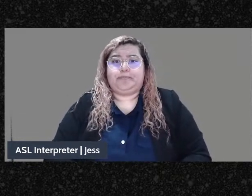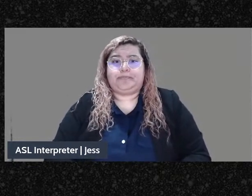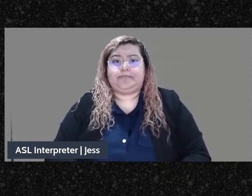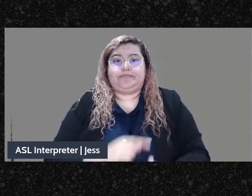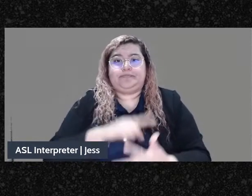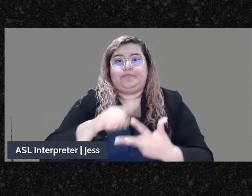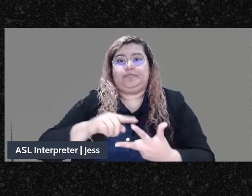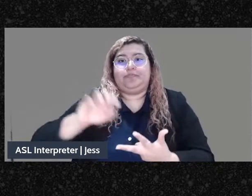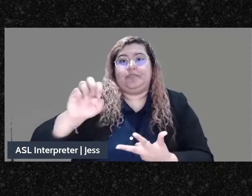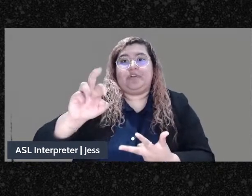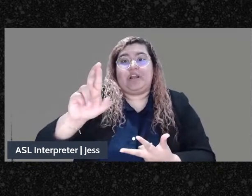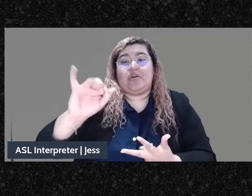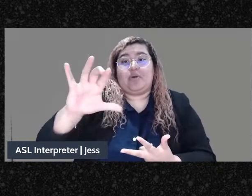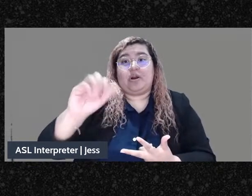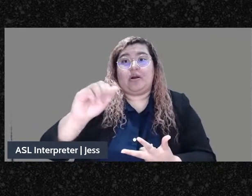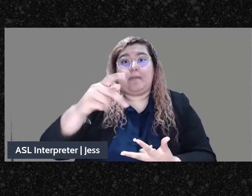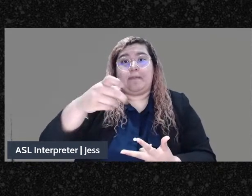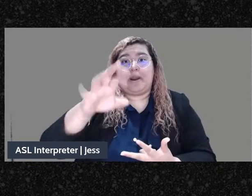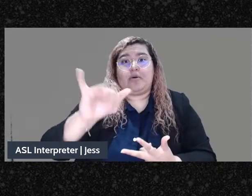Erica Perry is a Nashville native,